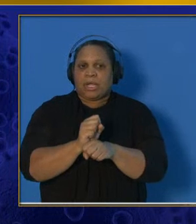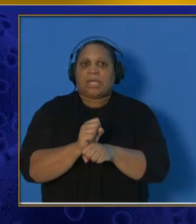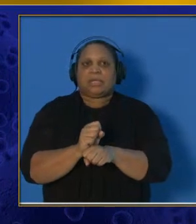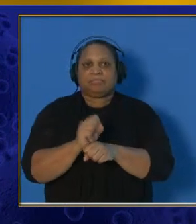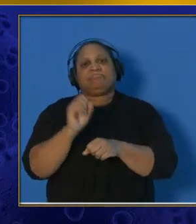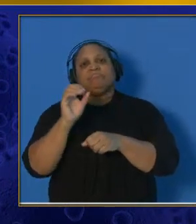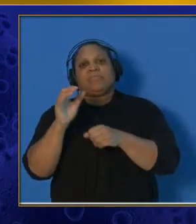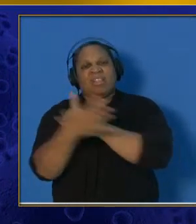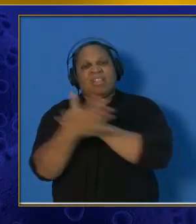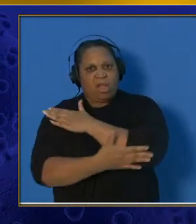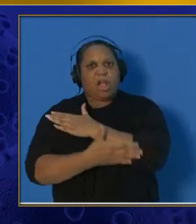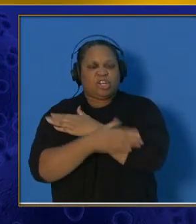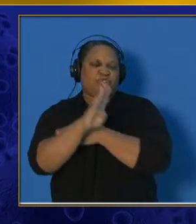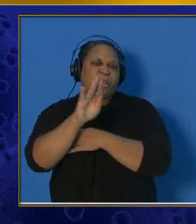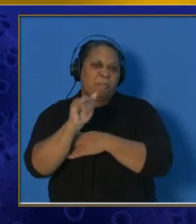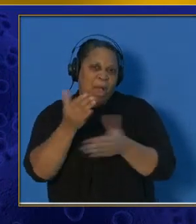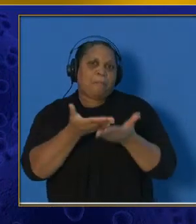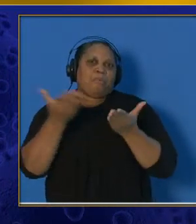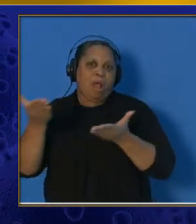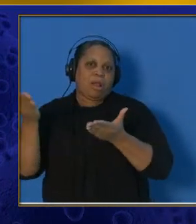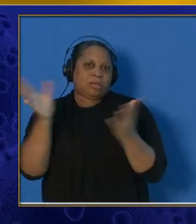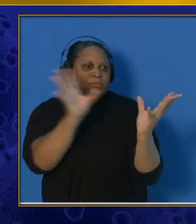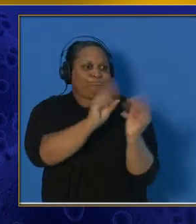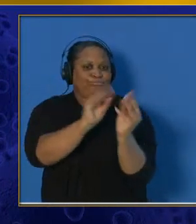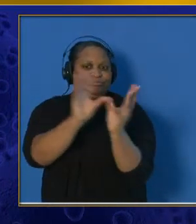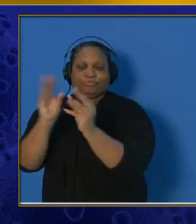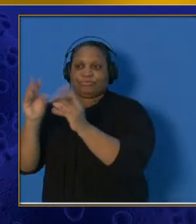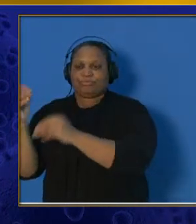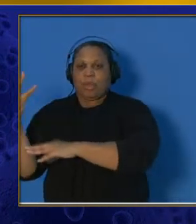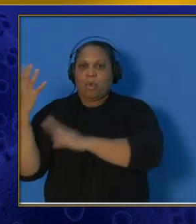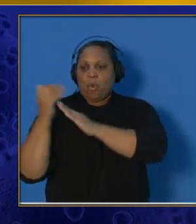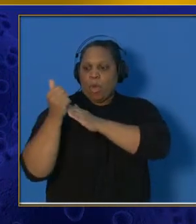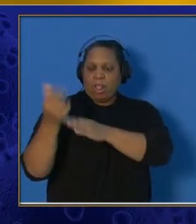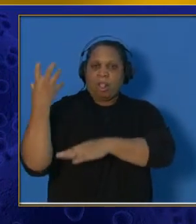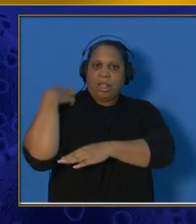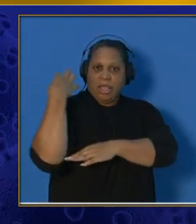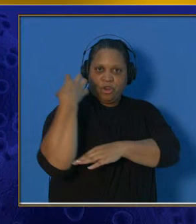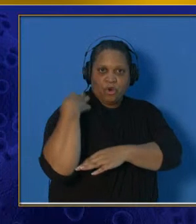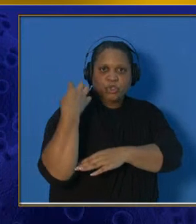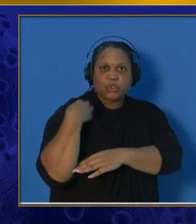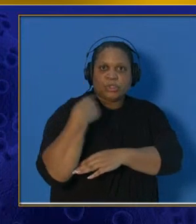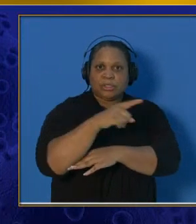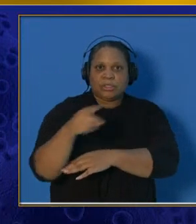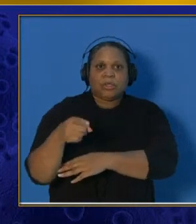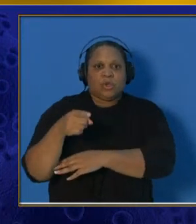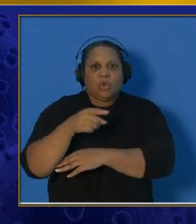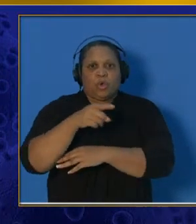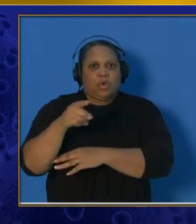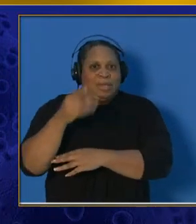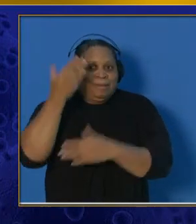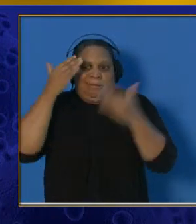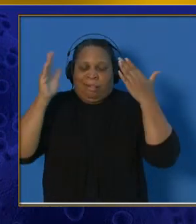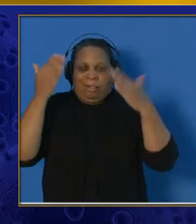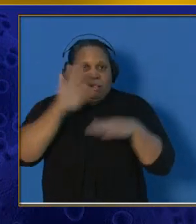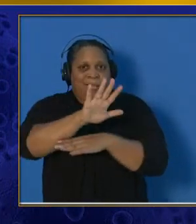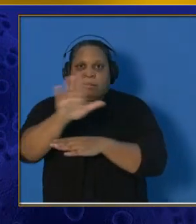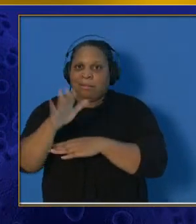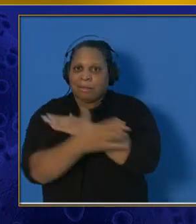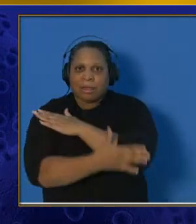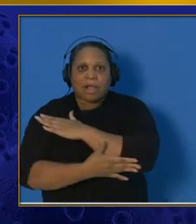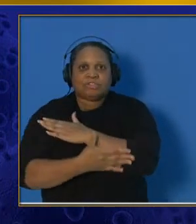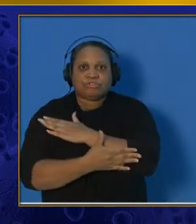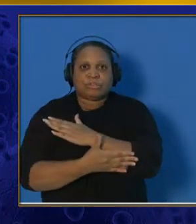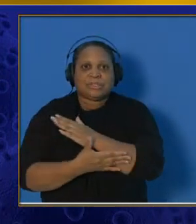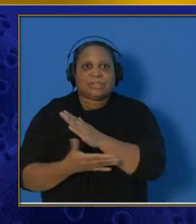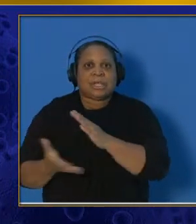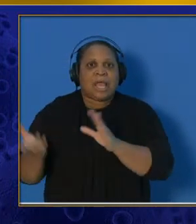projects. He met with country leaders to reshape the narrative for people who were displaced in their own countries and